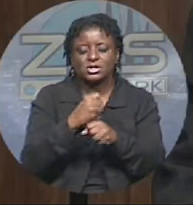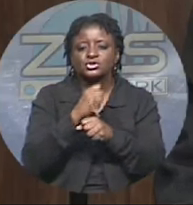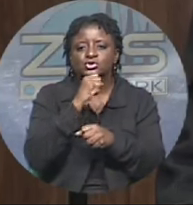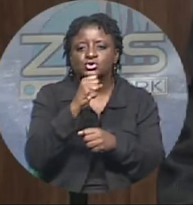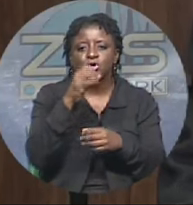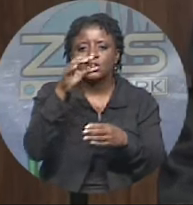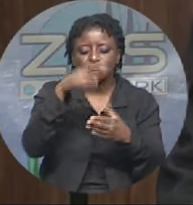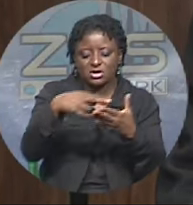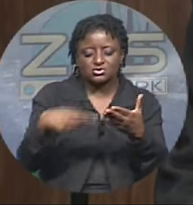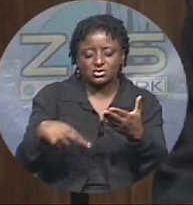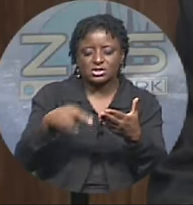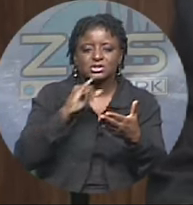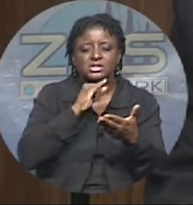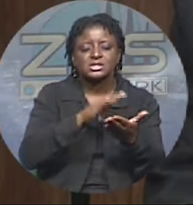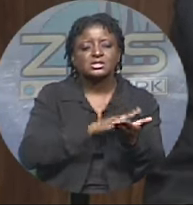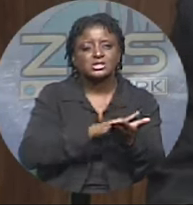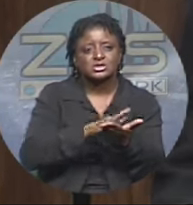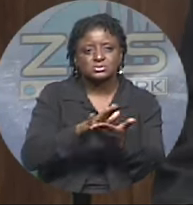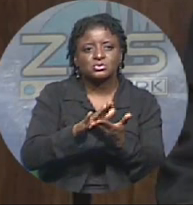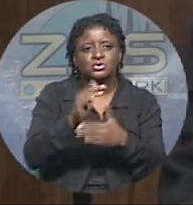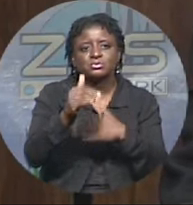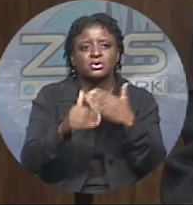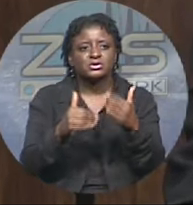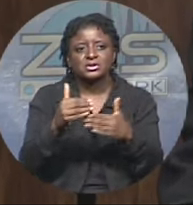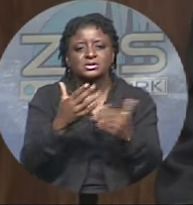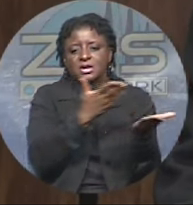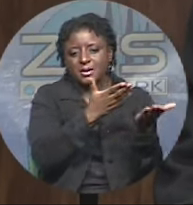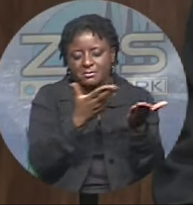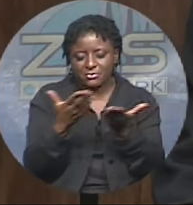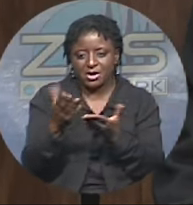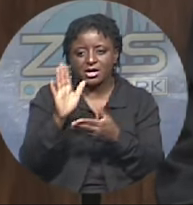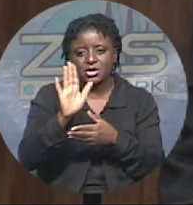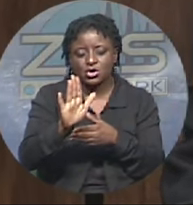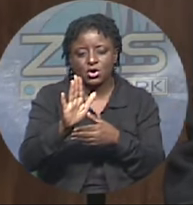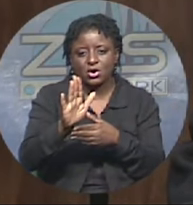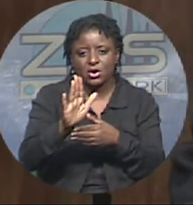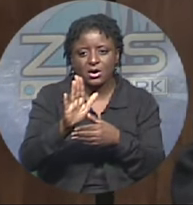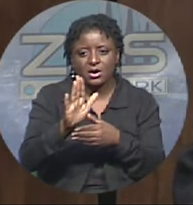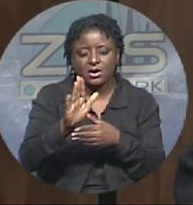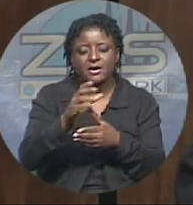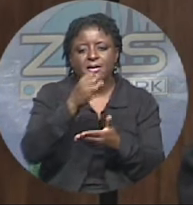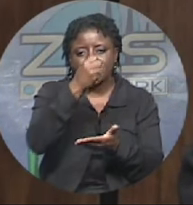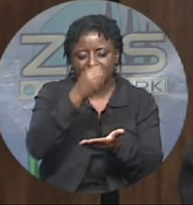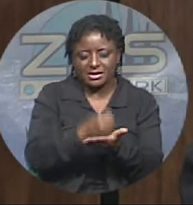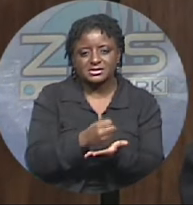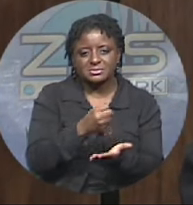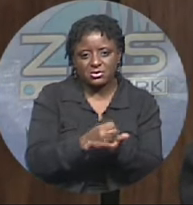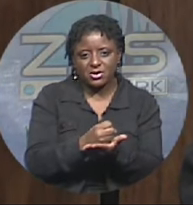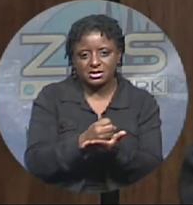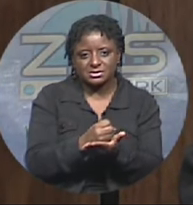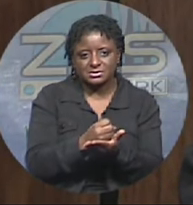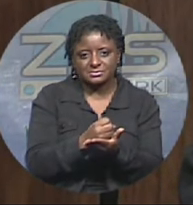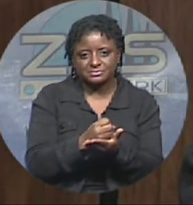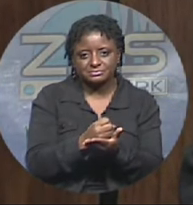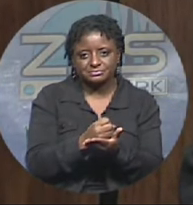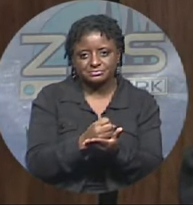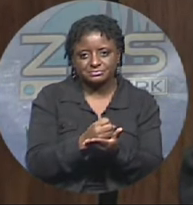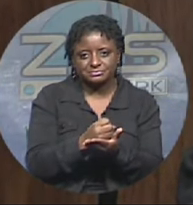process. Persons who have their valid passports go to